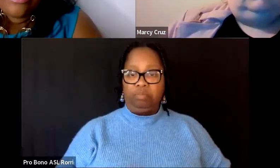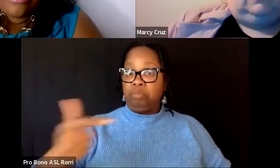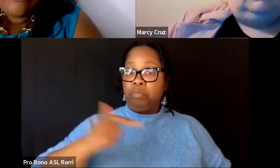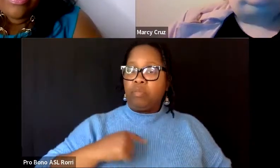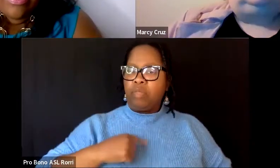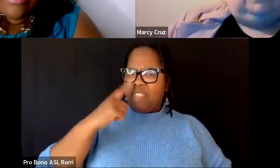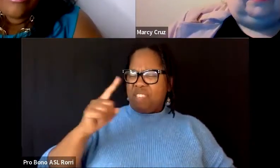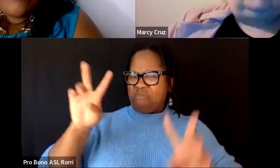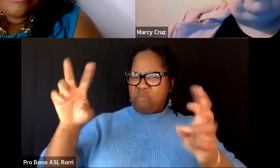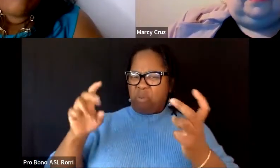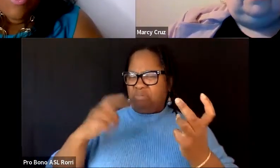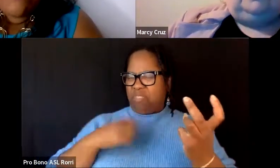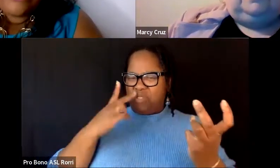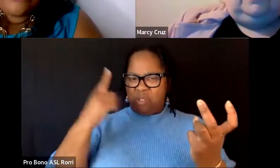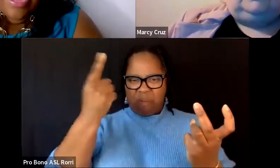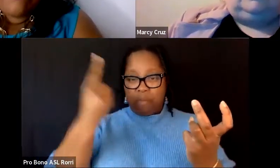you love.